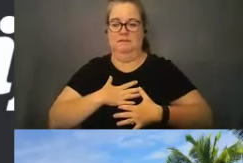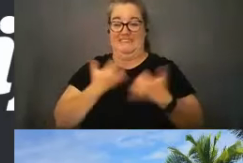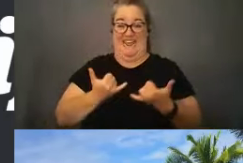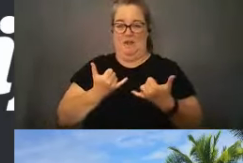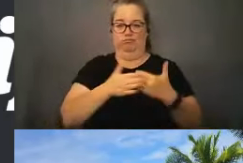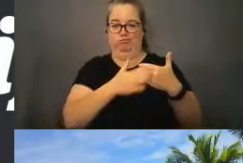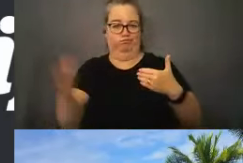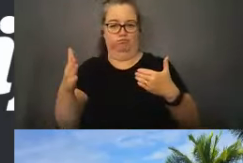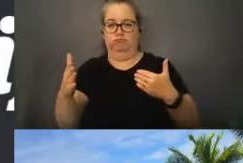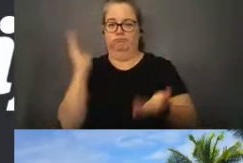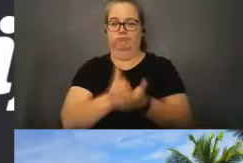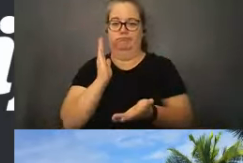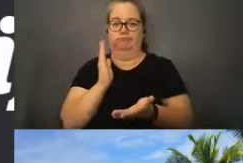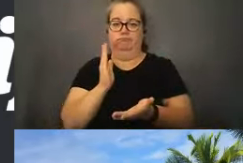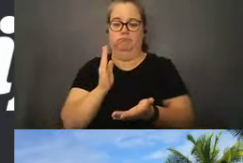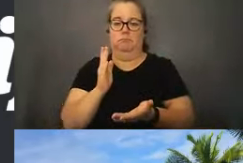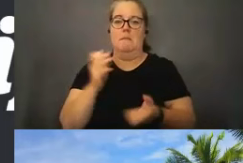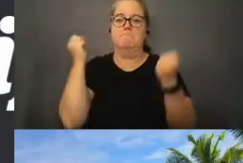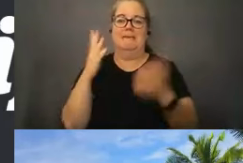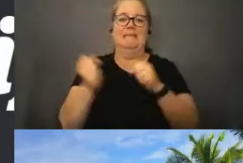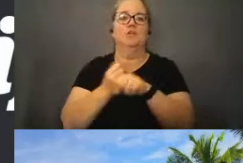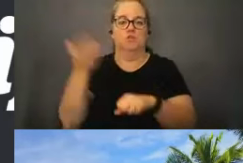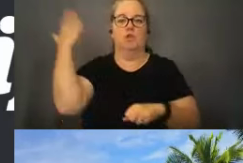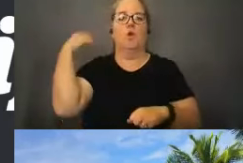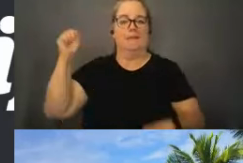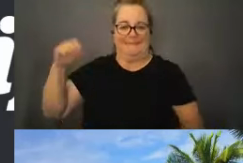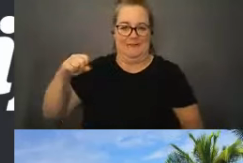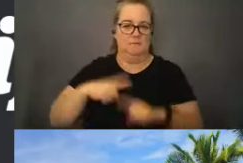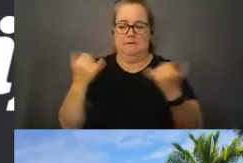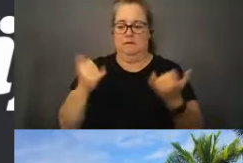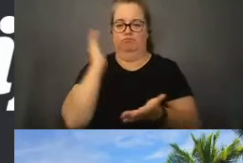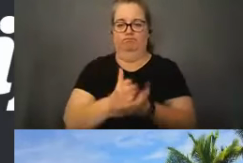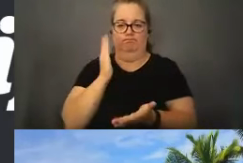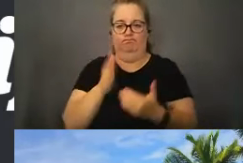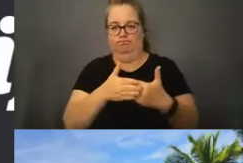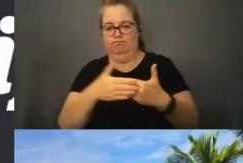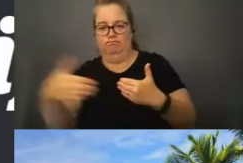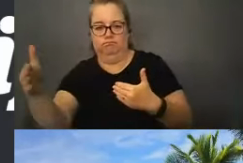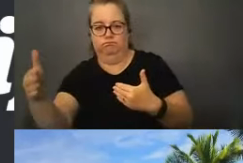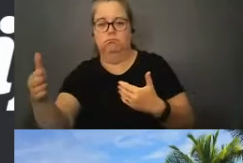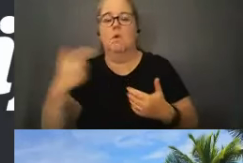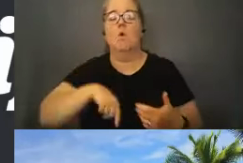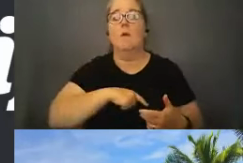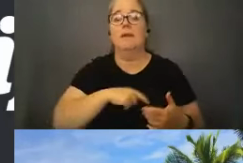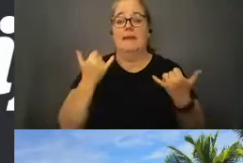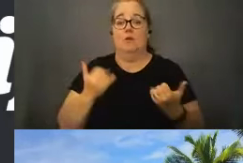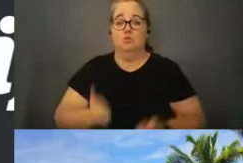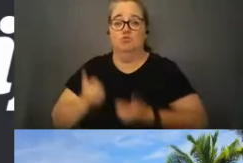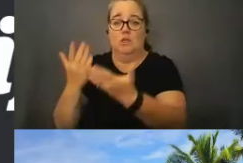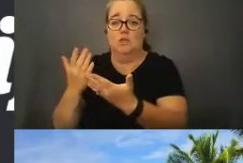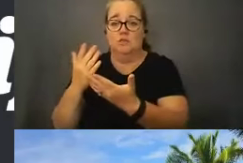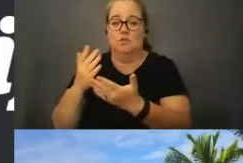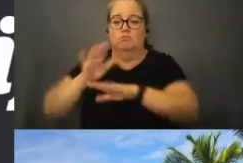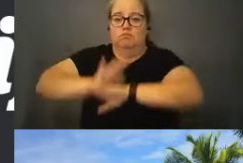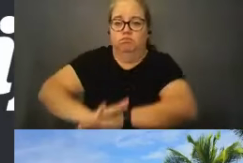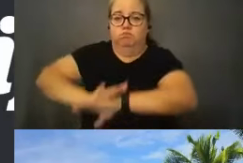That was decades ago. So now we're suggesting do chest